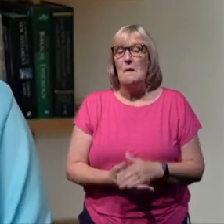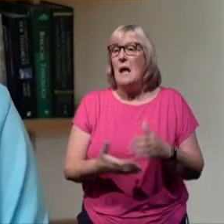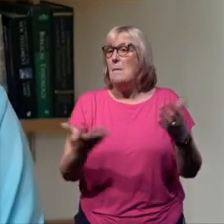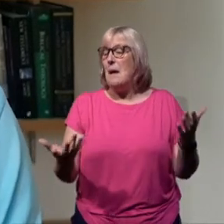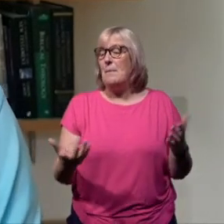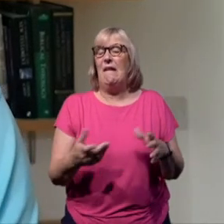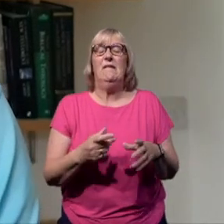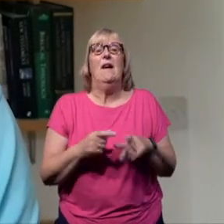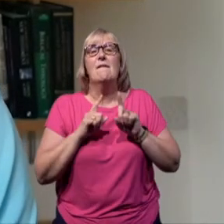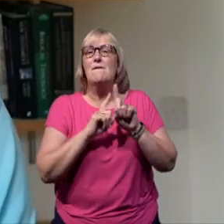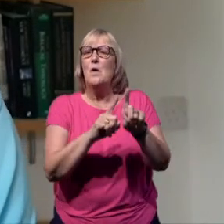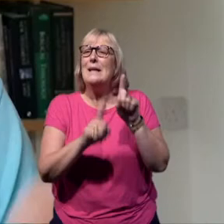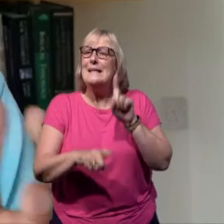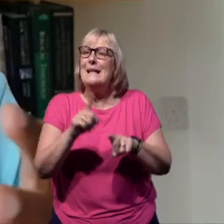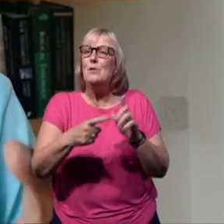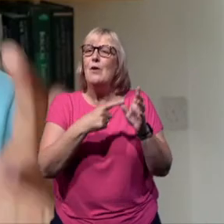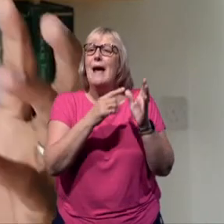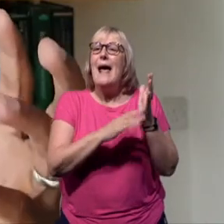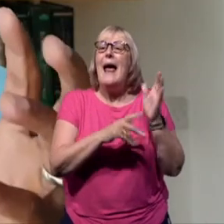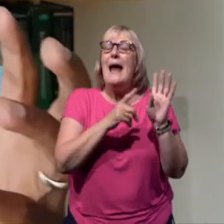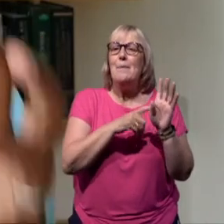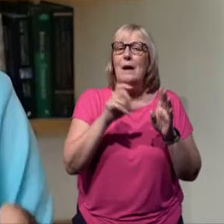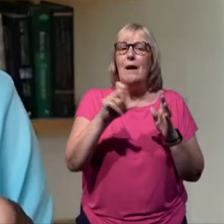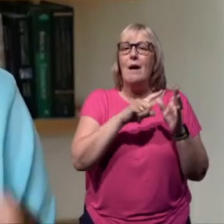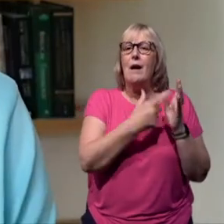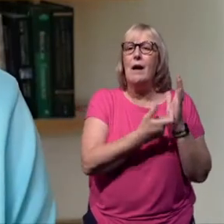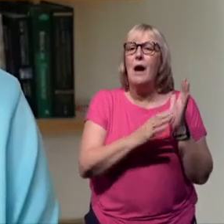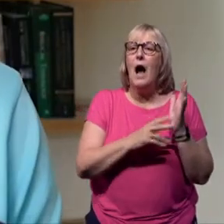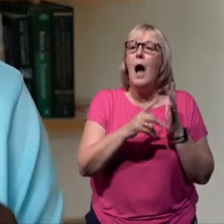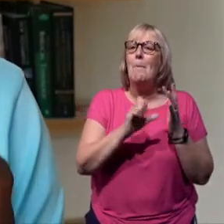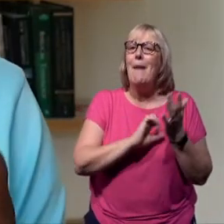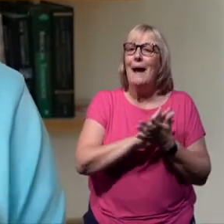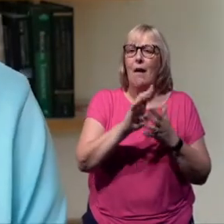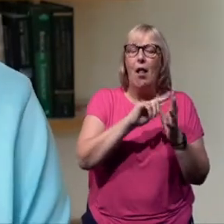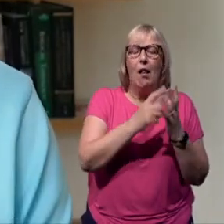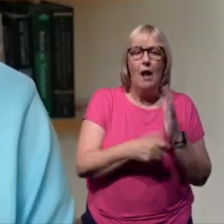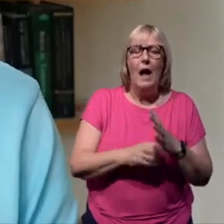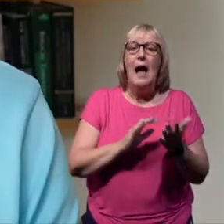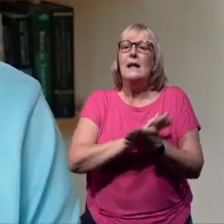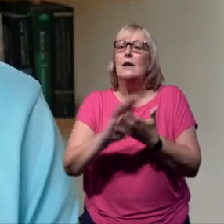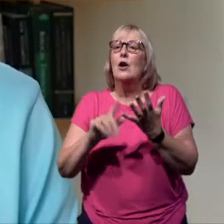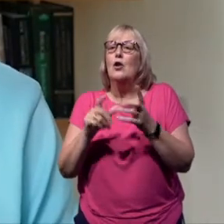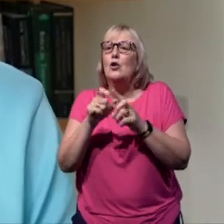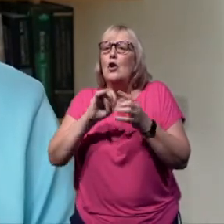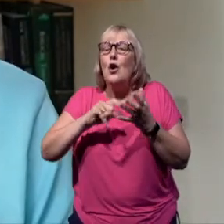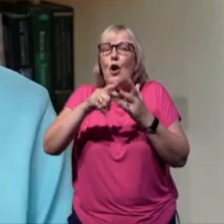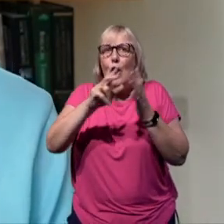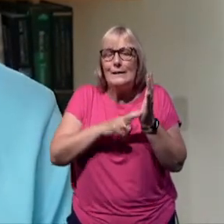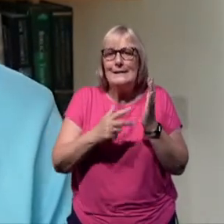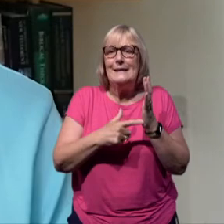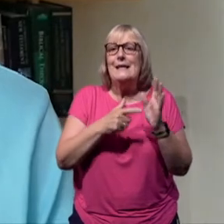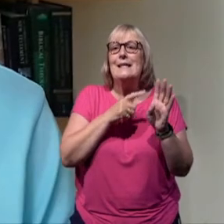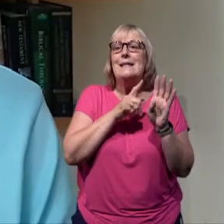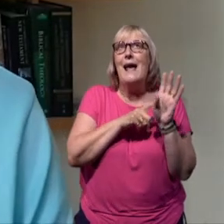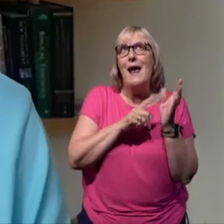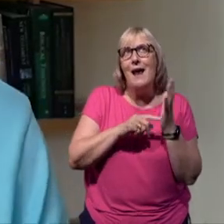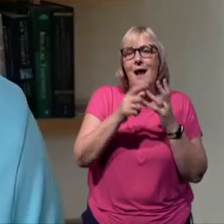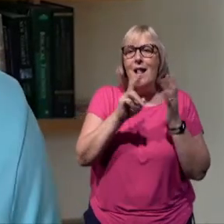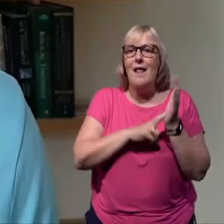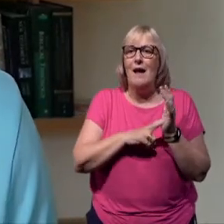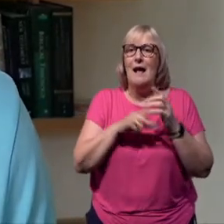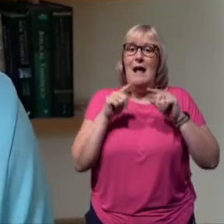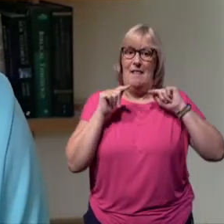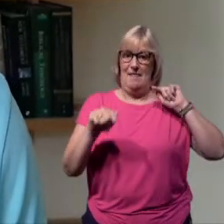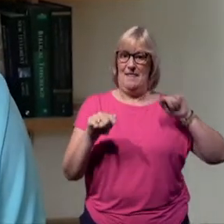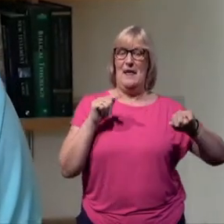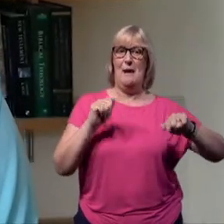Amy Carmichael and Hudson Taylor, for whom the convention played a significant part in them taking the gospel to thousands